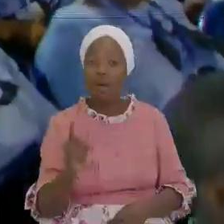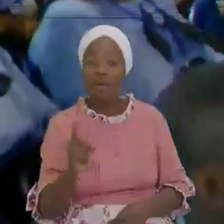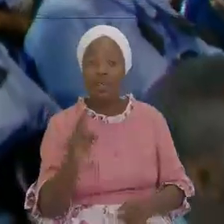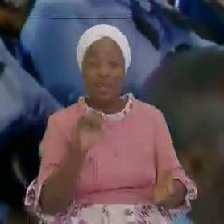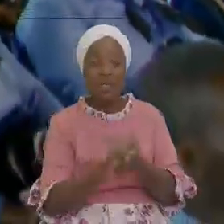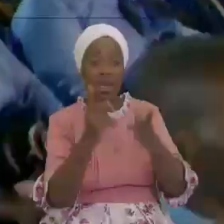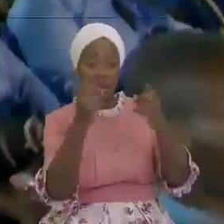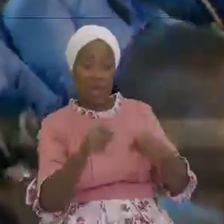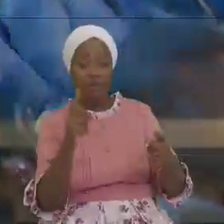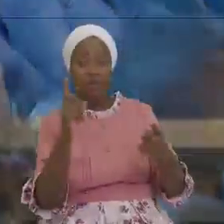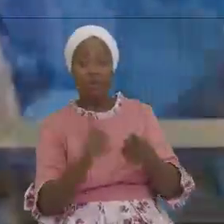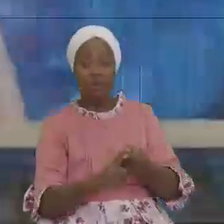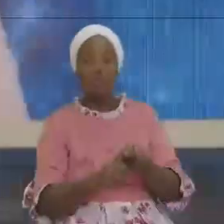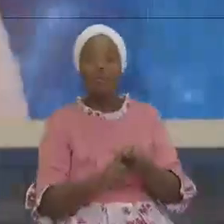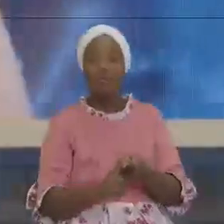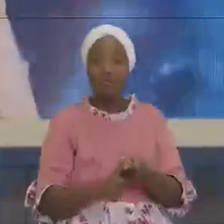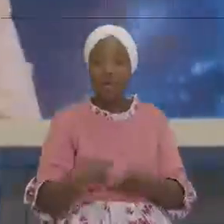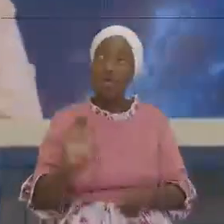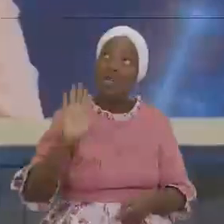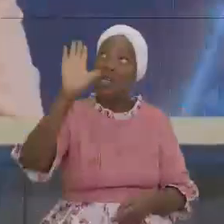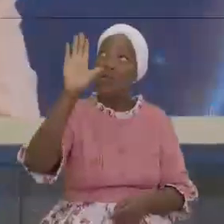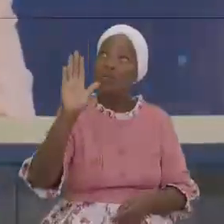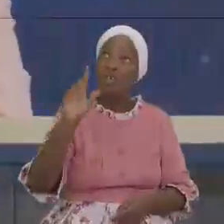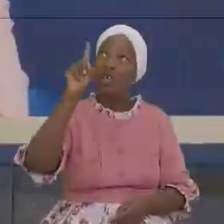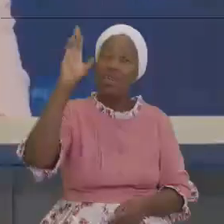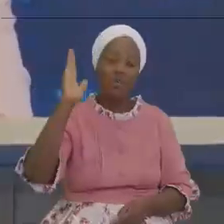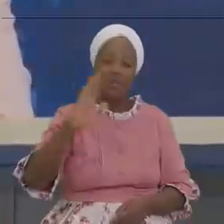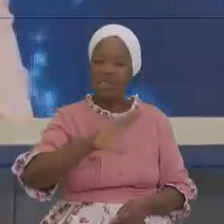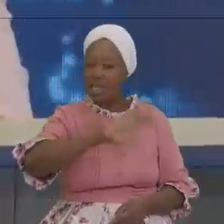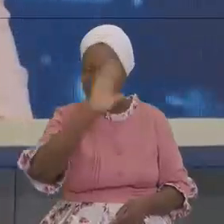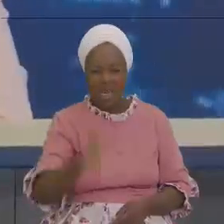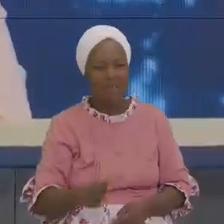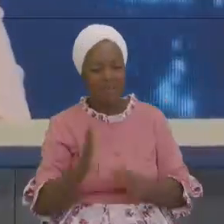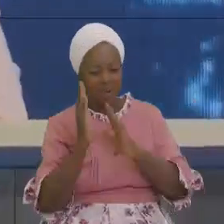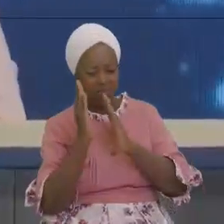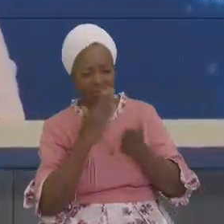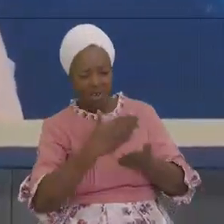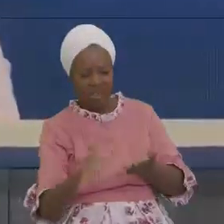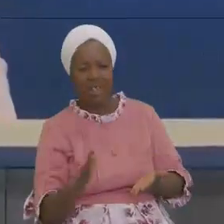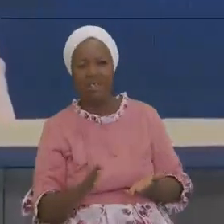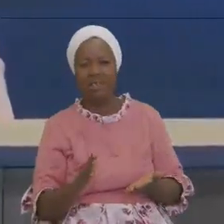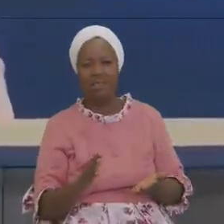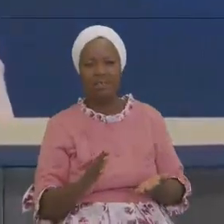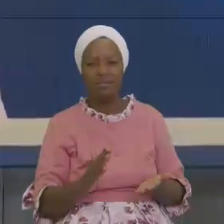to him, he will in no wise reject.